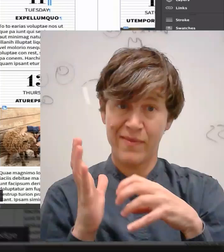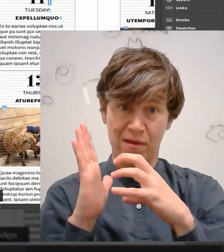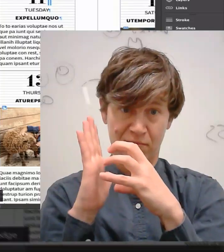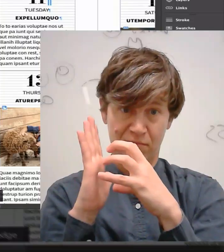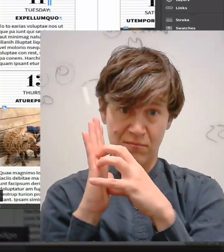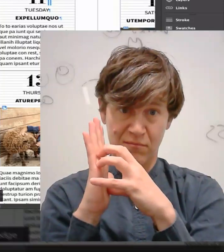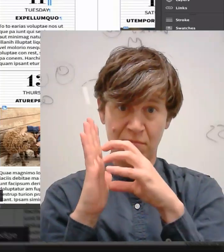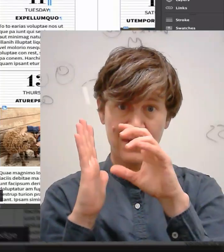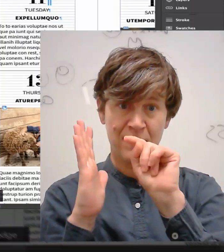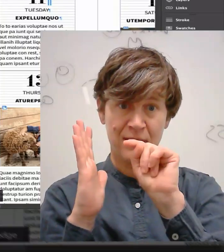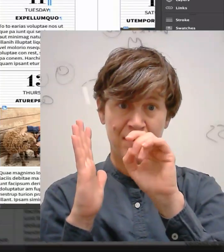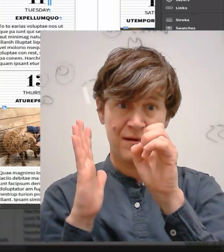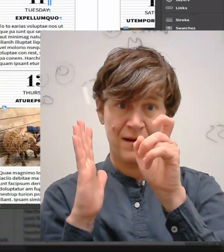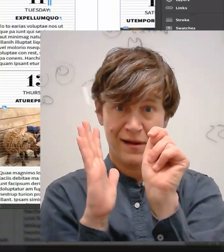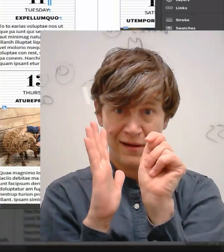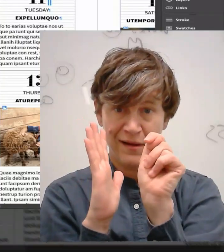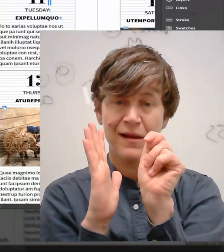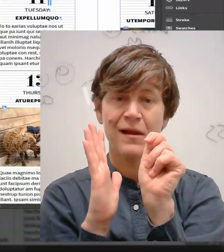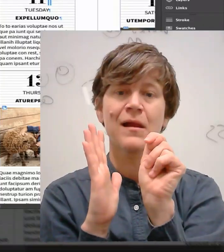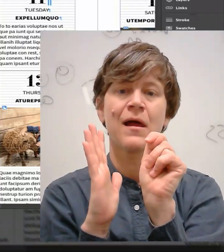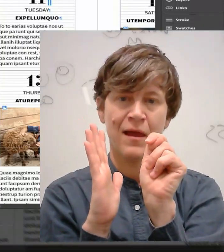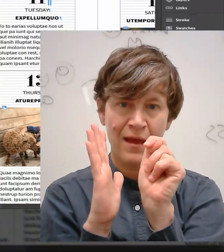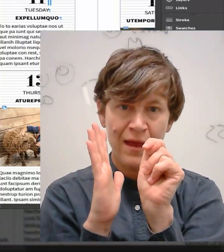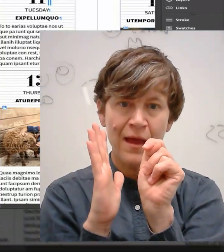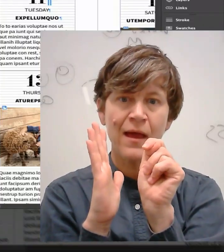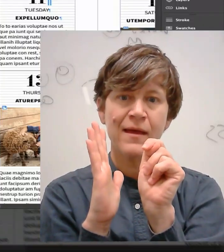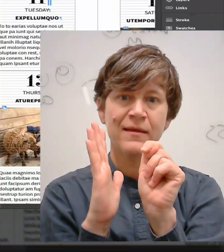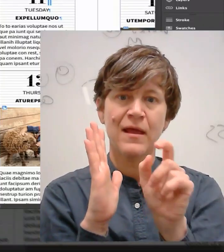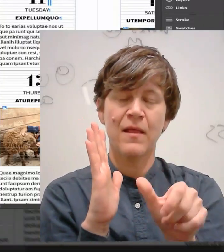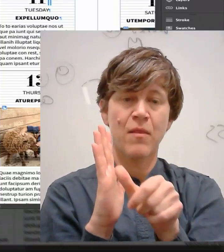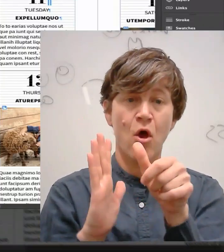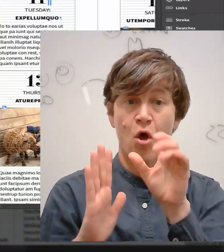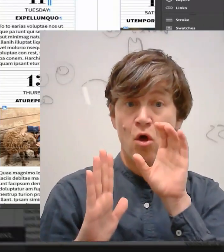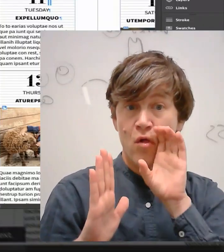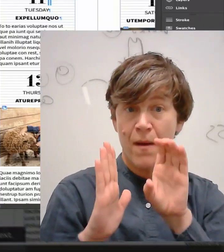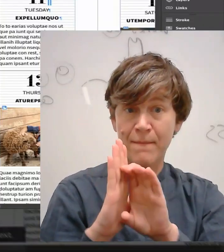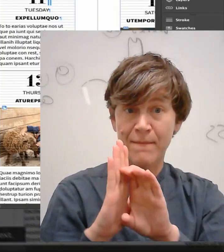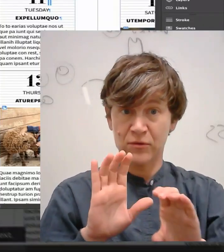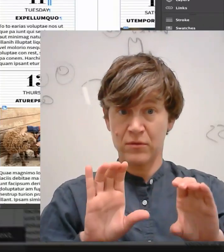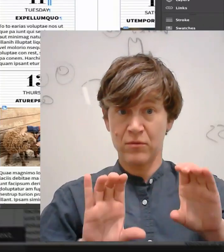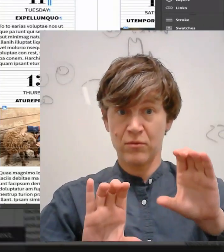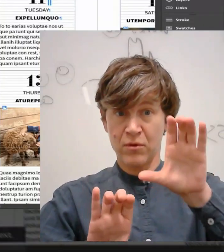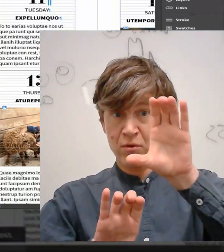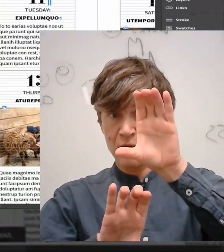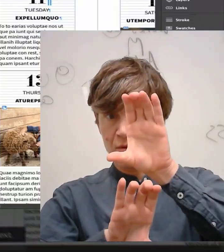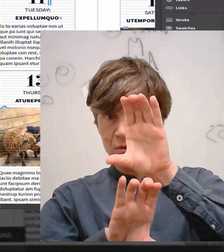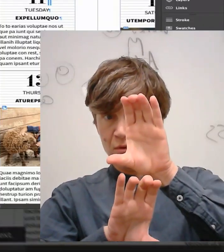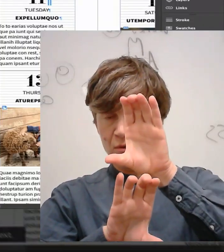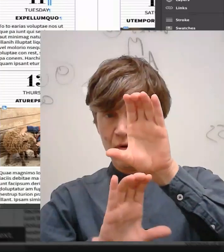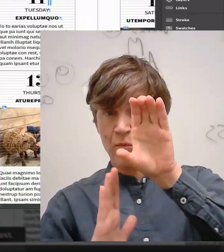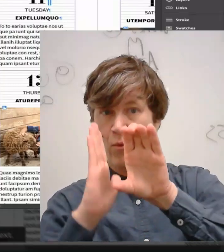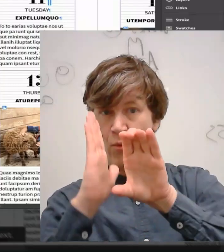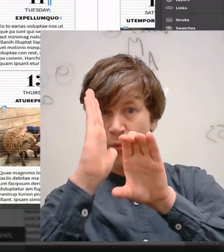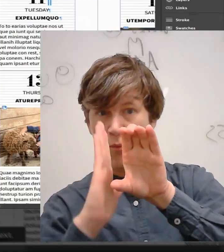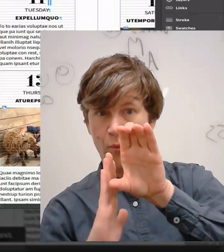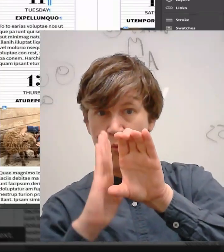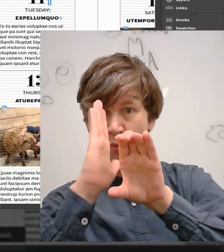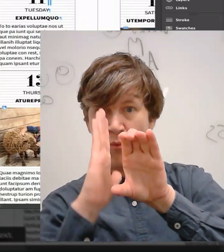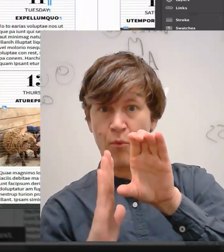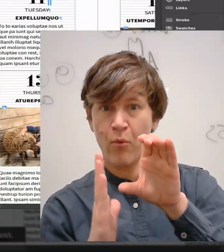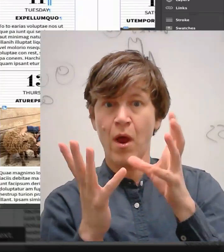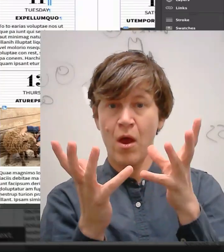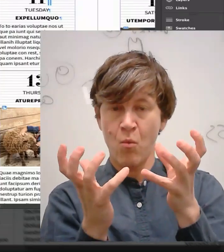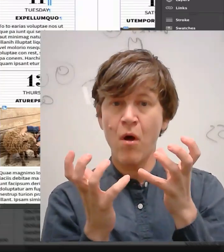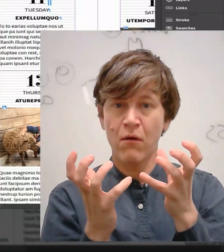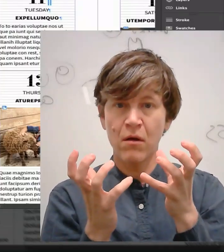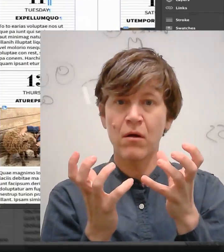align with the bottom edge of this image. And I can do that by editing this image that precedes